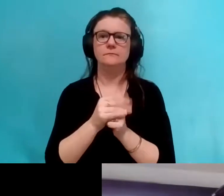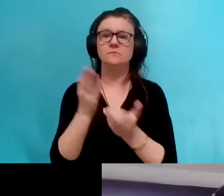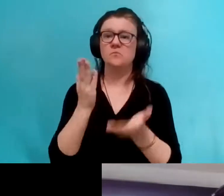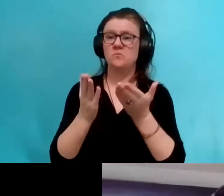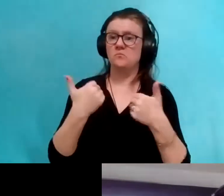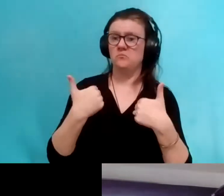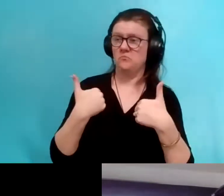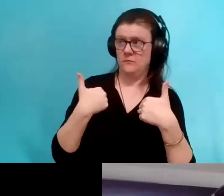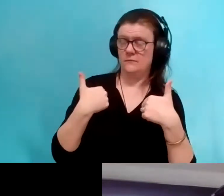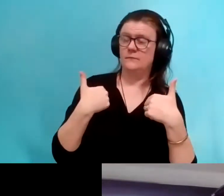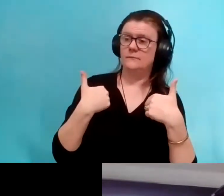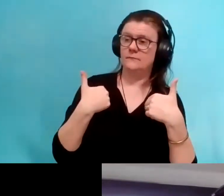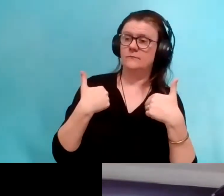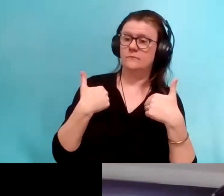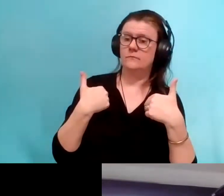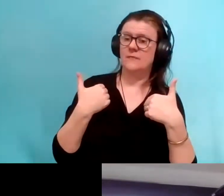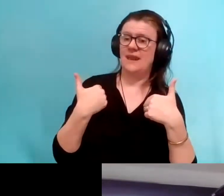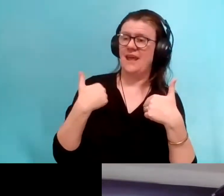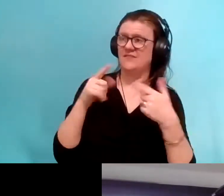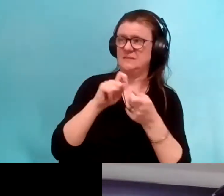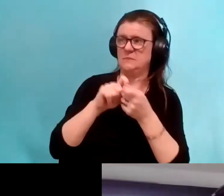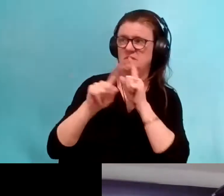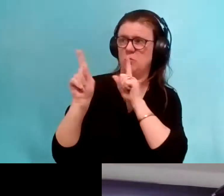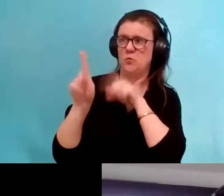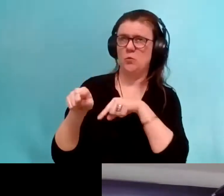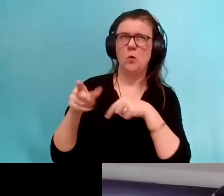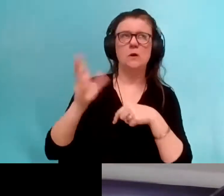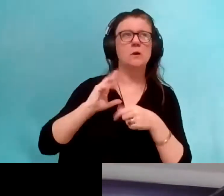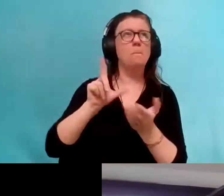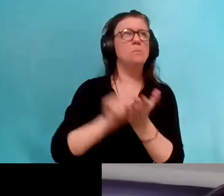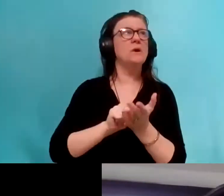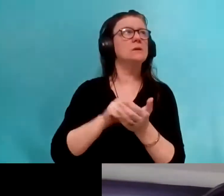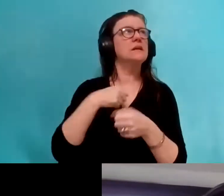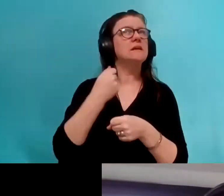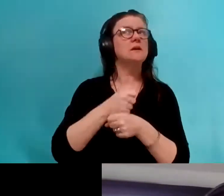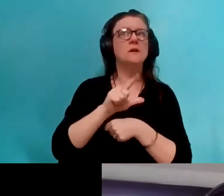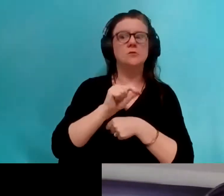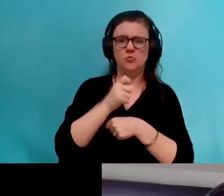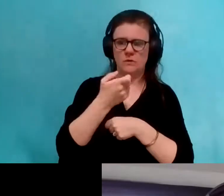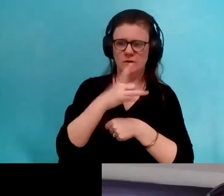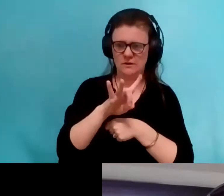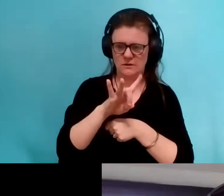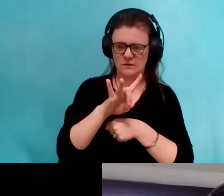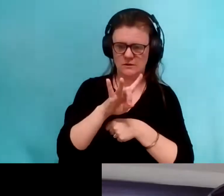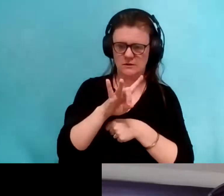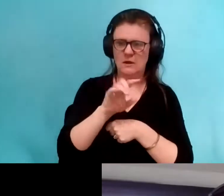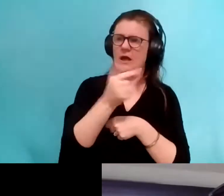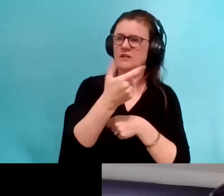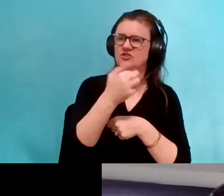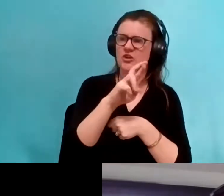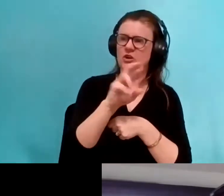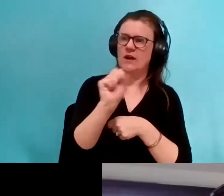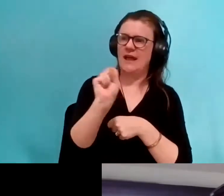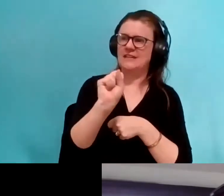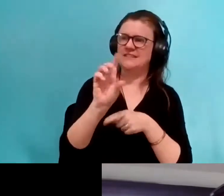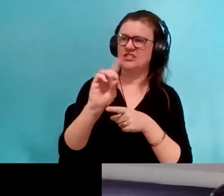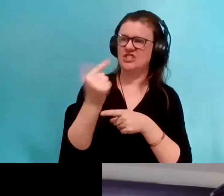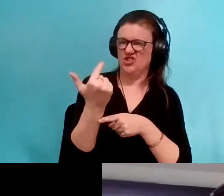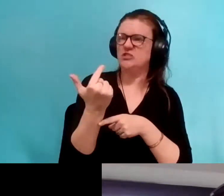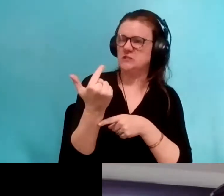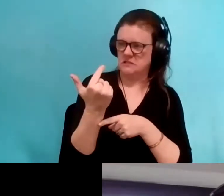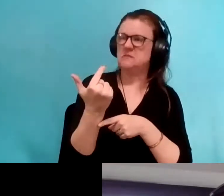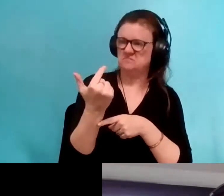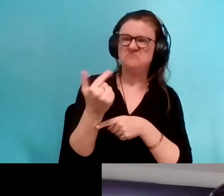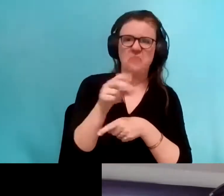you to also a report that we produced in 2018 on gender and SDGs. I'll go and share in the